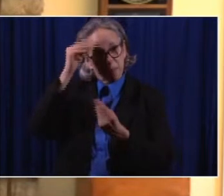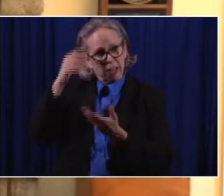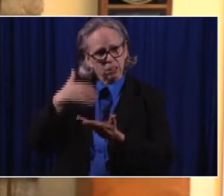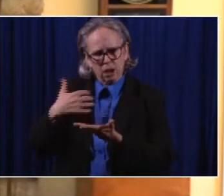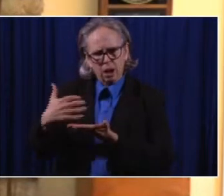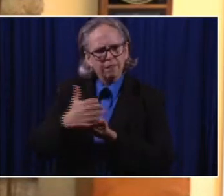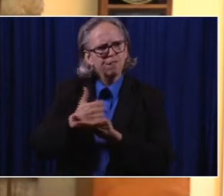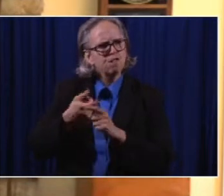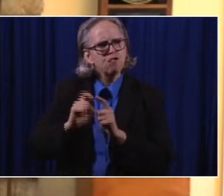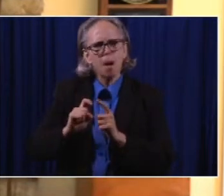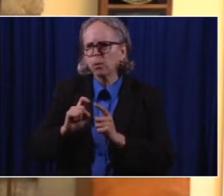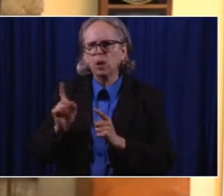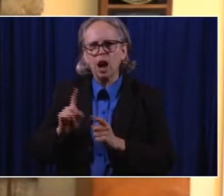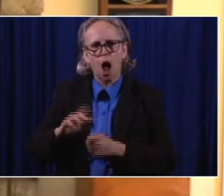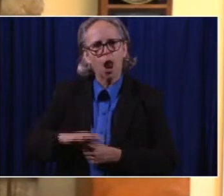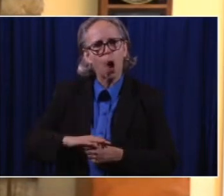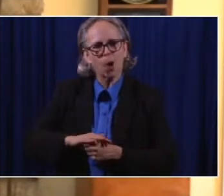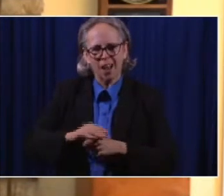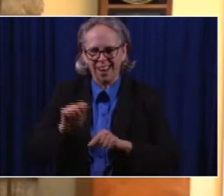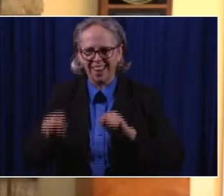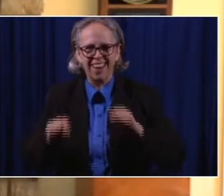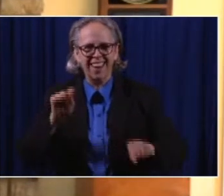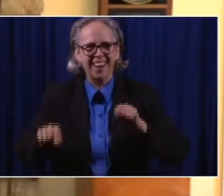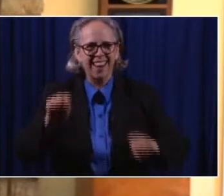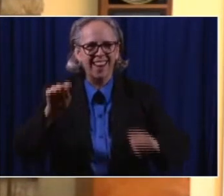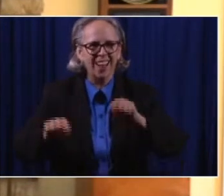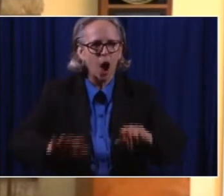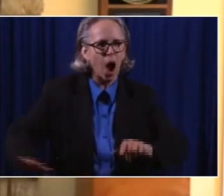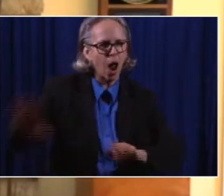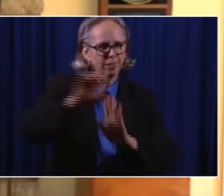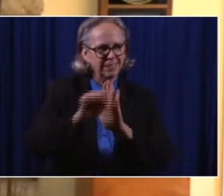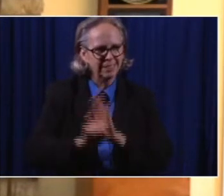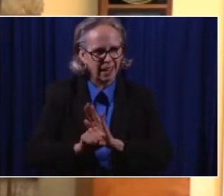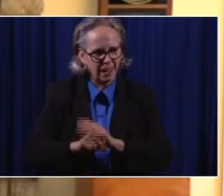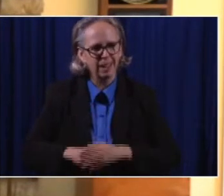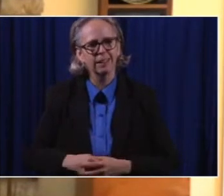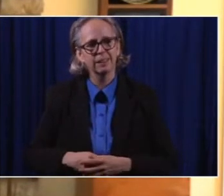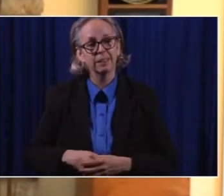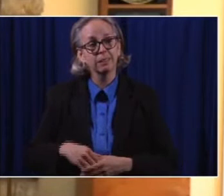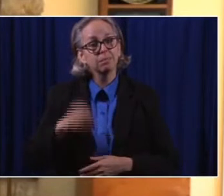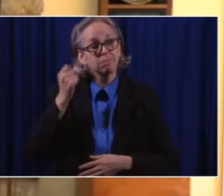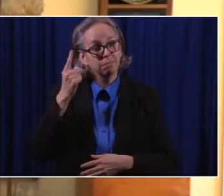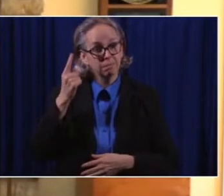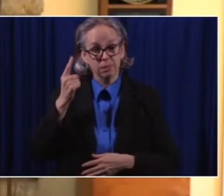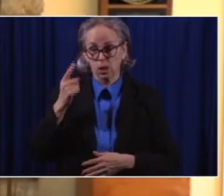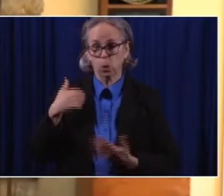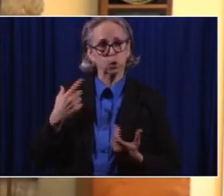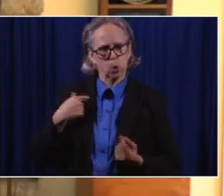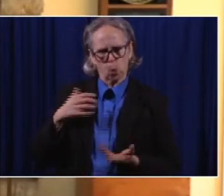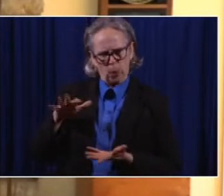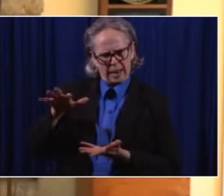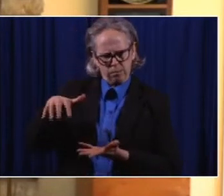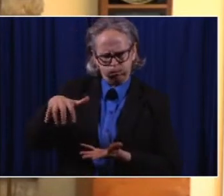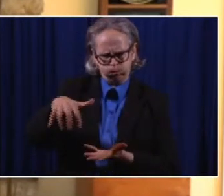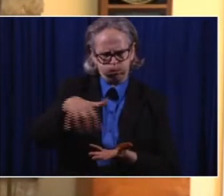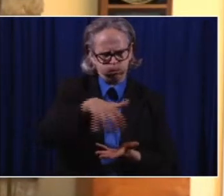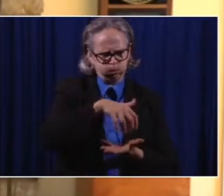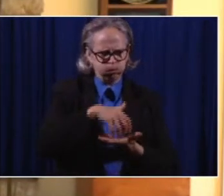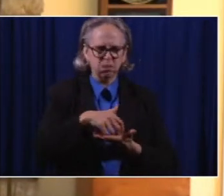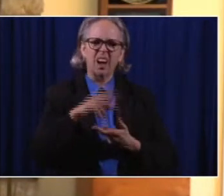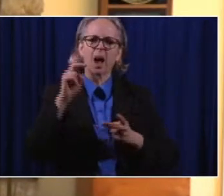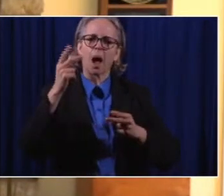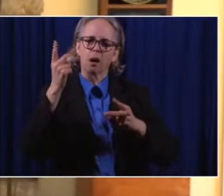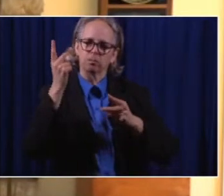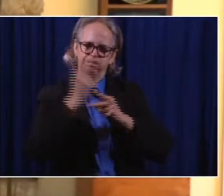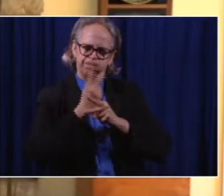you can come up with mathematical precision. But we do know the power of masks. We